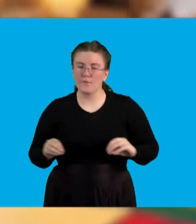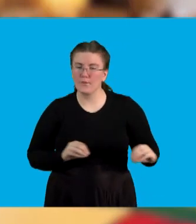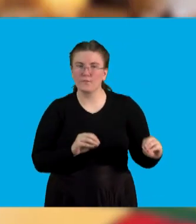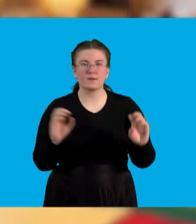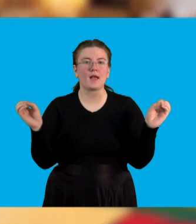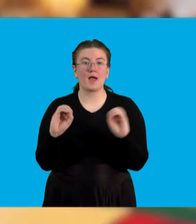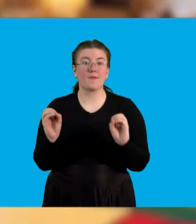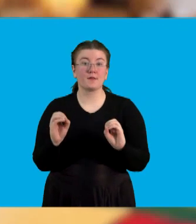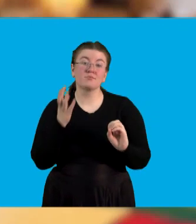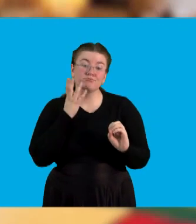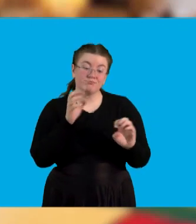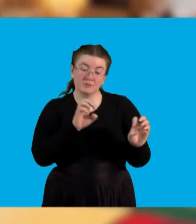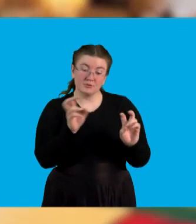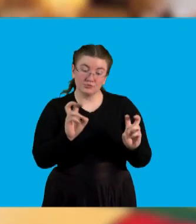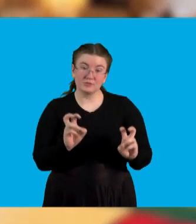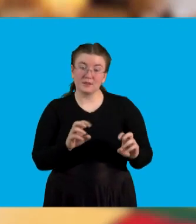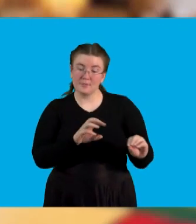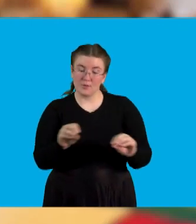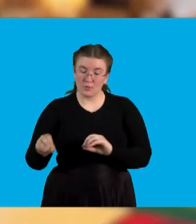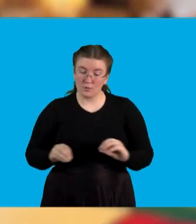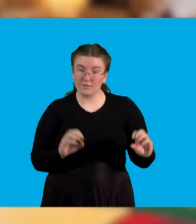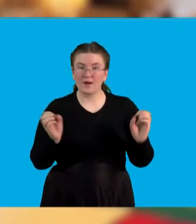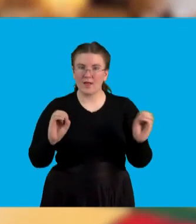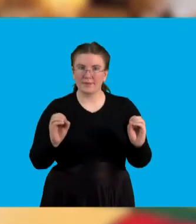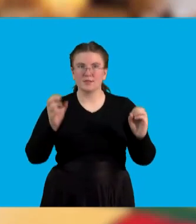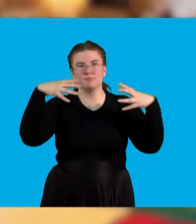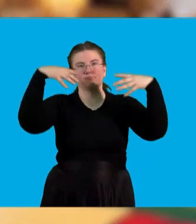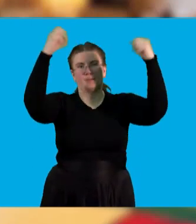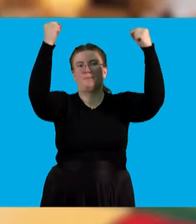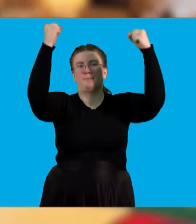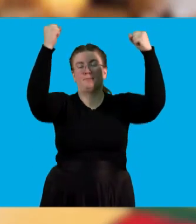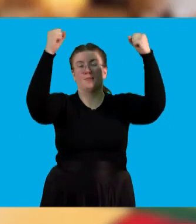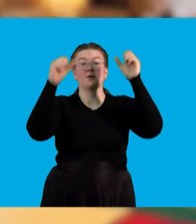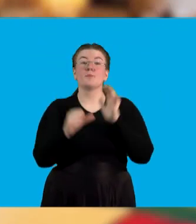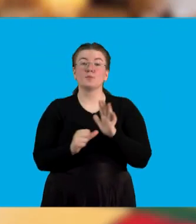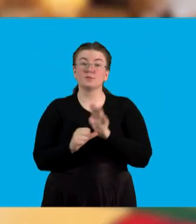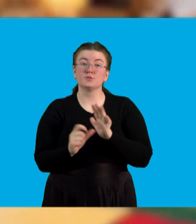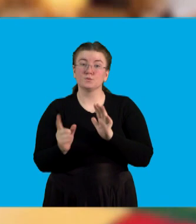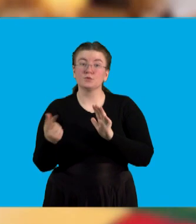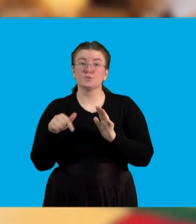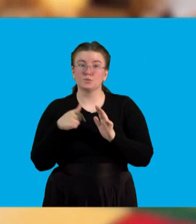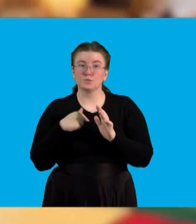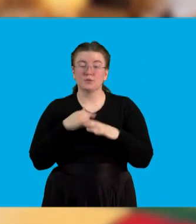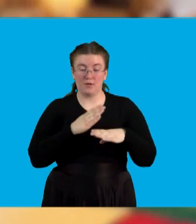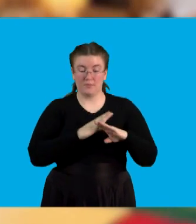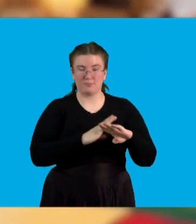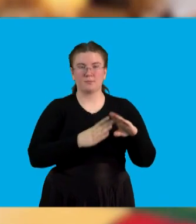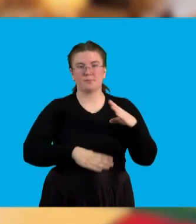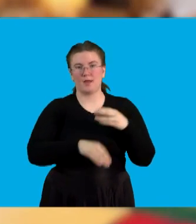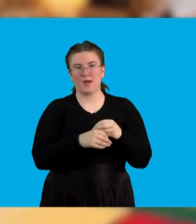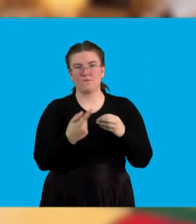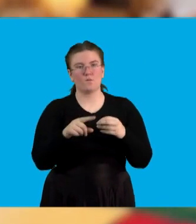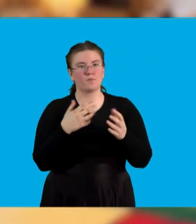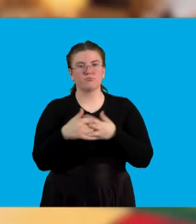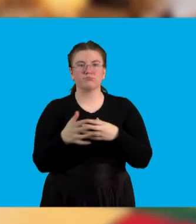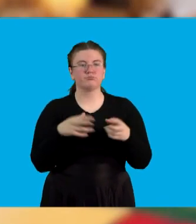current flow. So if there's no current flow, we can't measure the brightness. So the important thing to remember here is that When we are adding